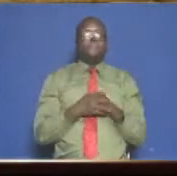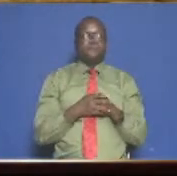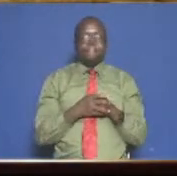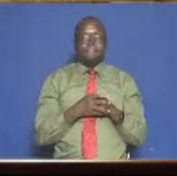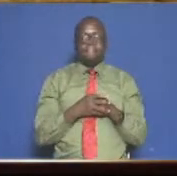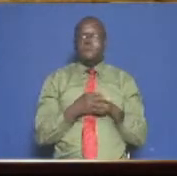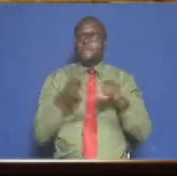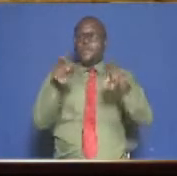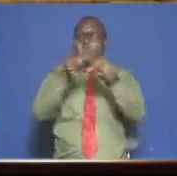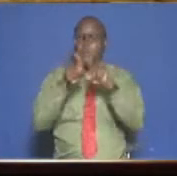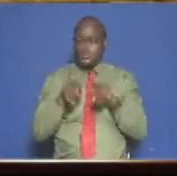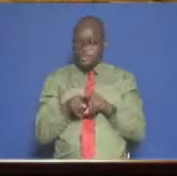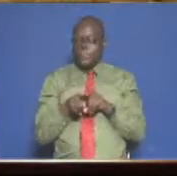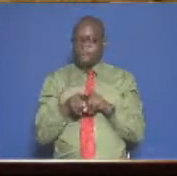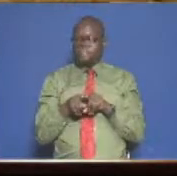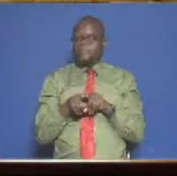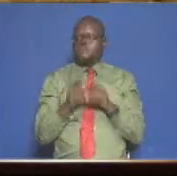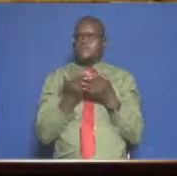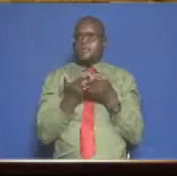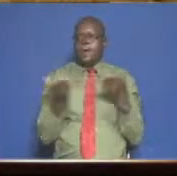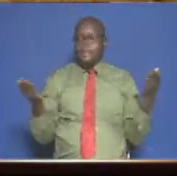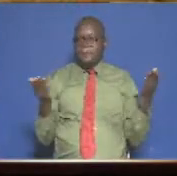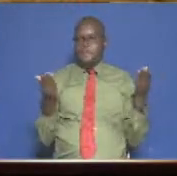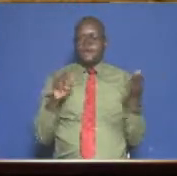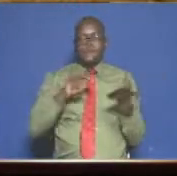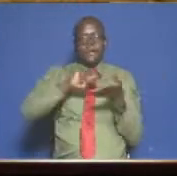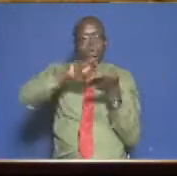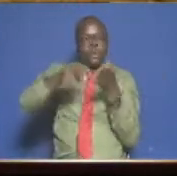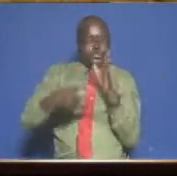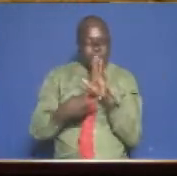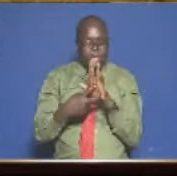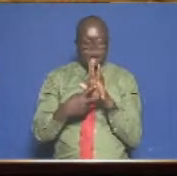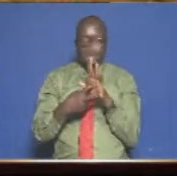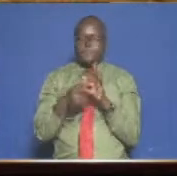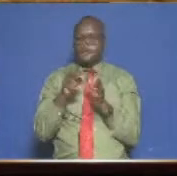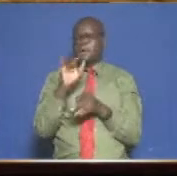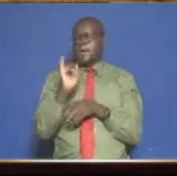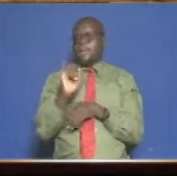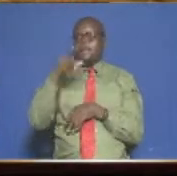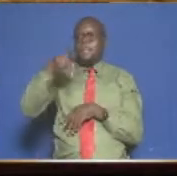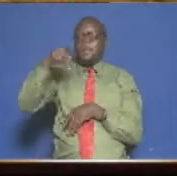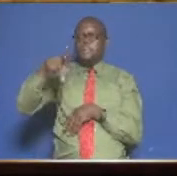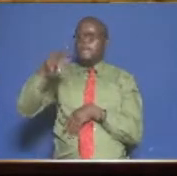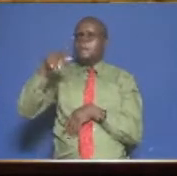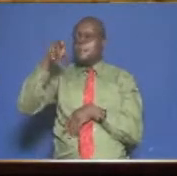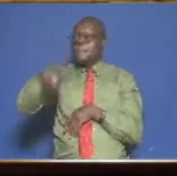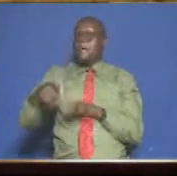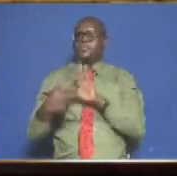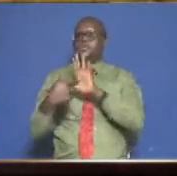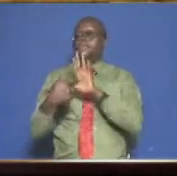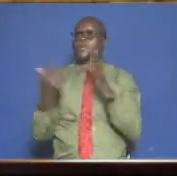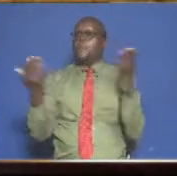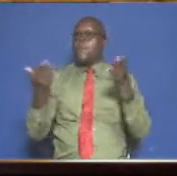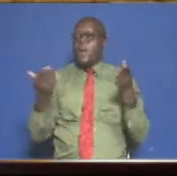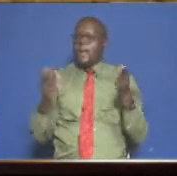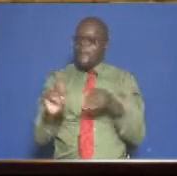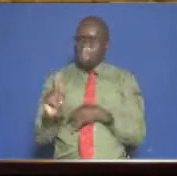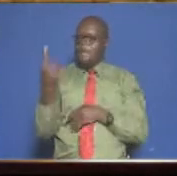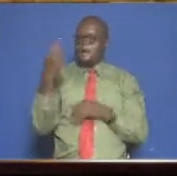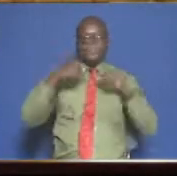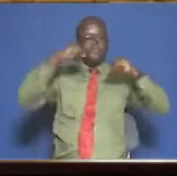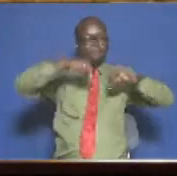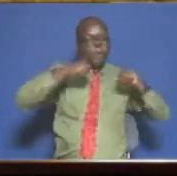and also let in every contract with the IPPs indicate when it was first entered into.